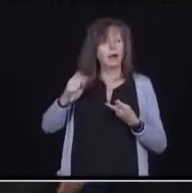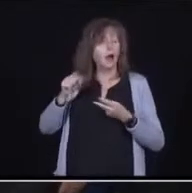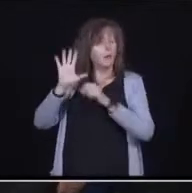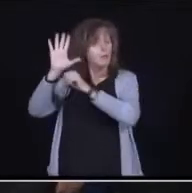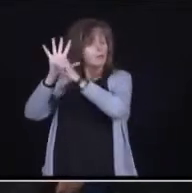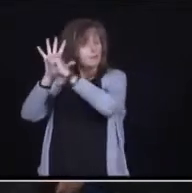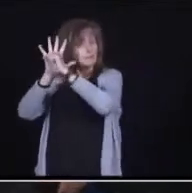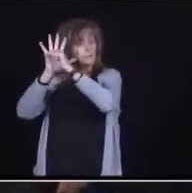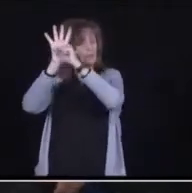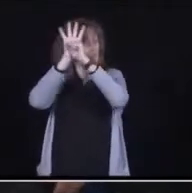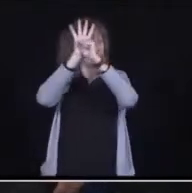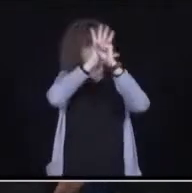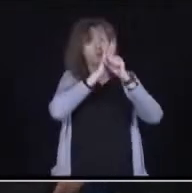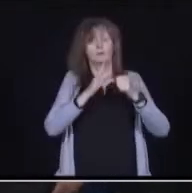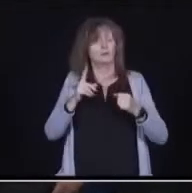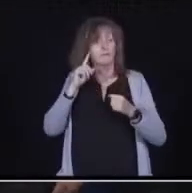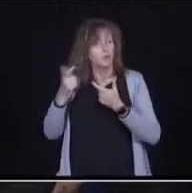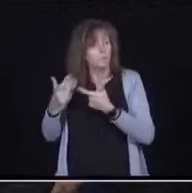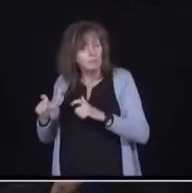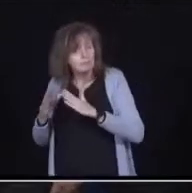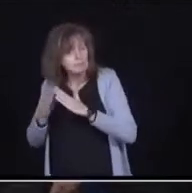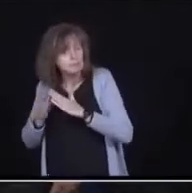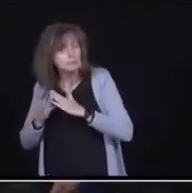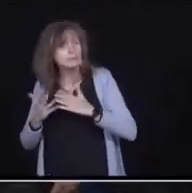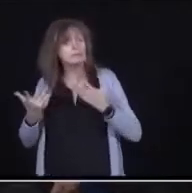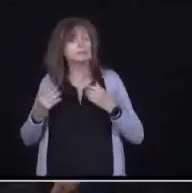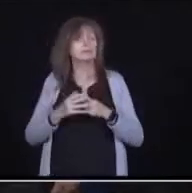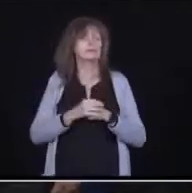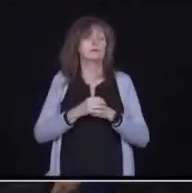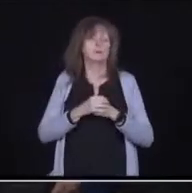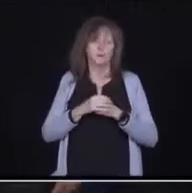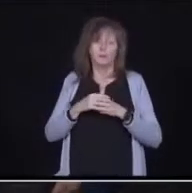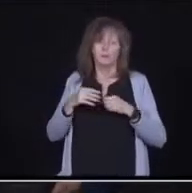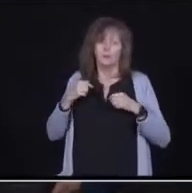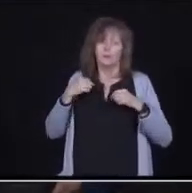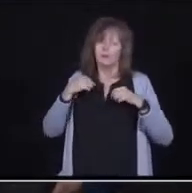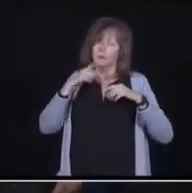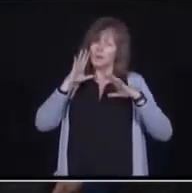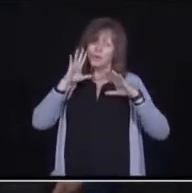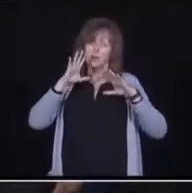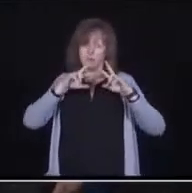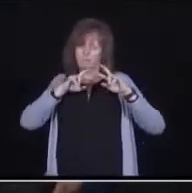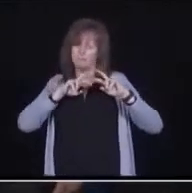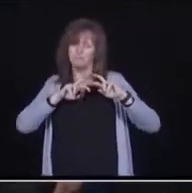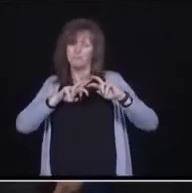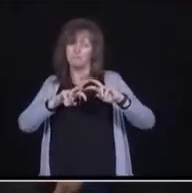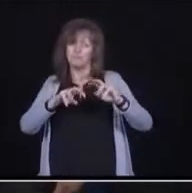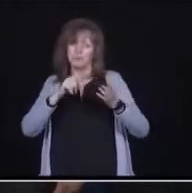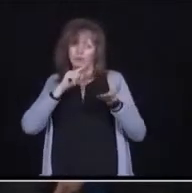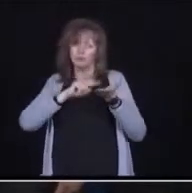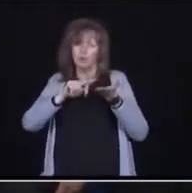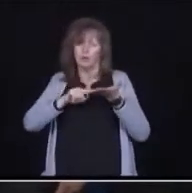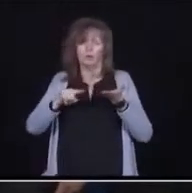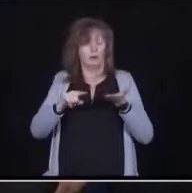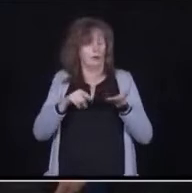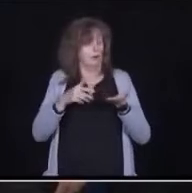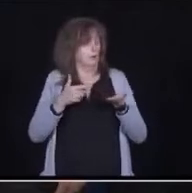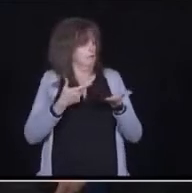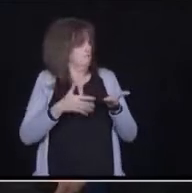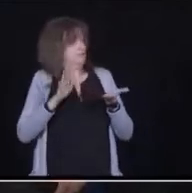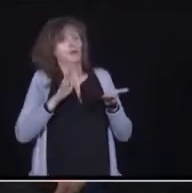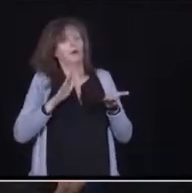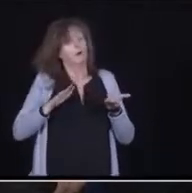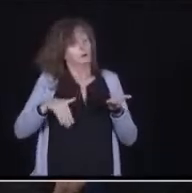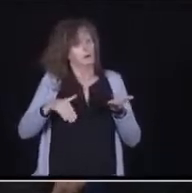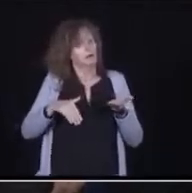that need to be considered. And so, yes, that is something that we're looking at. Don't have that complete at this point, but in the